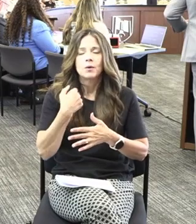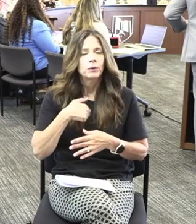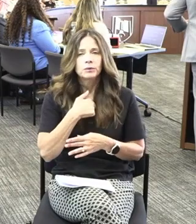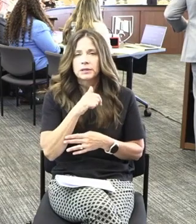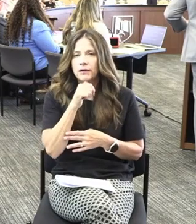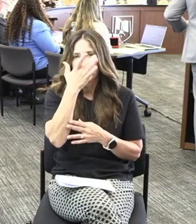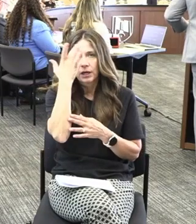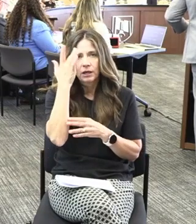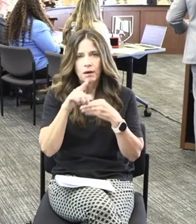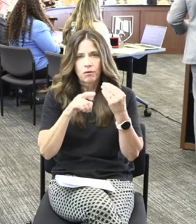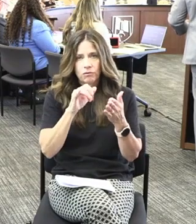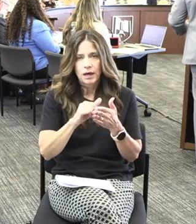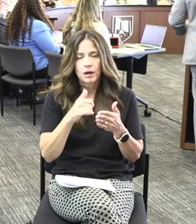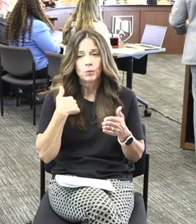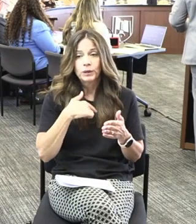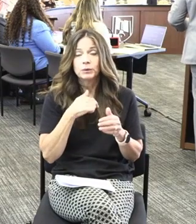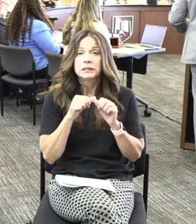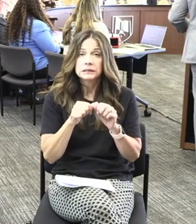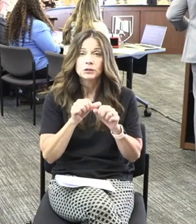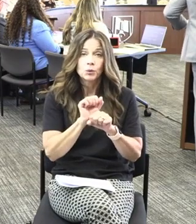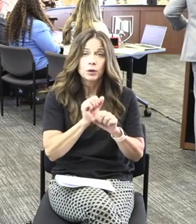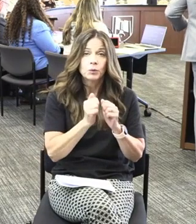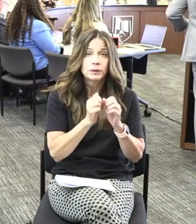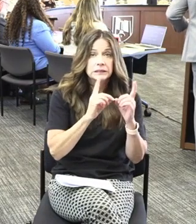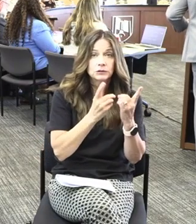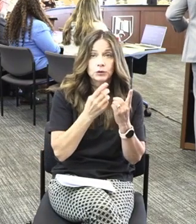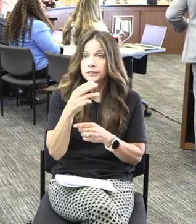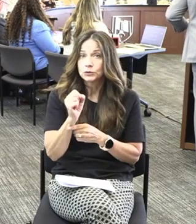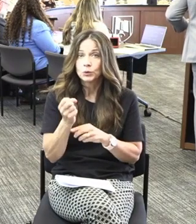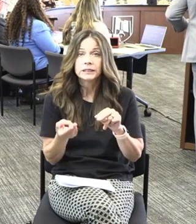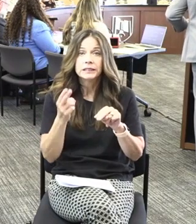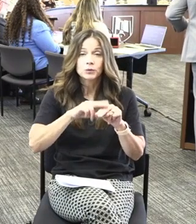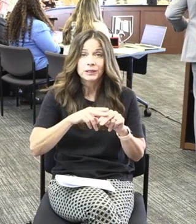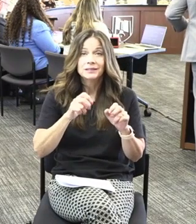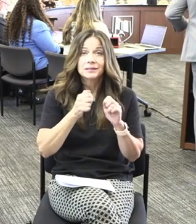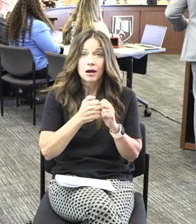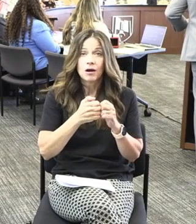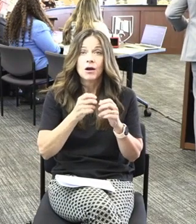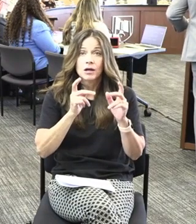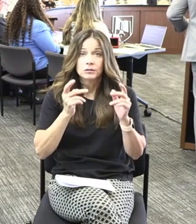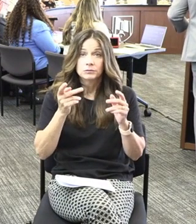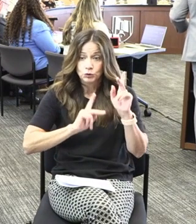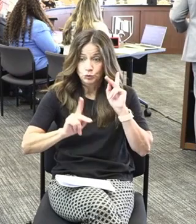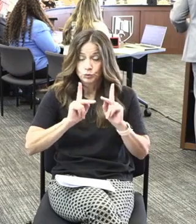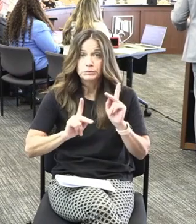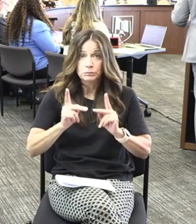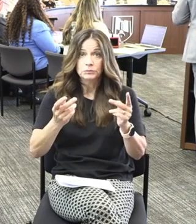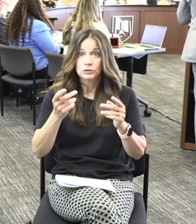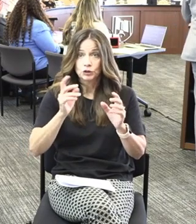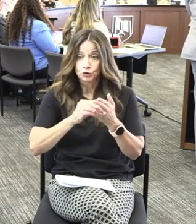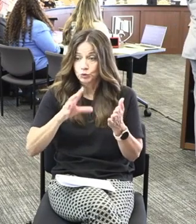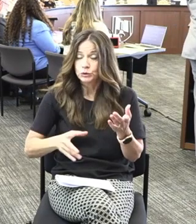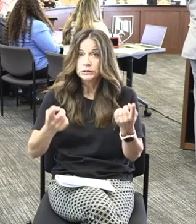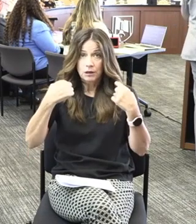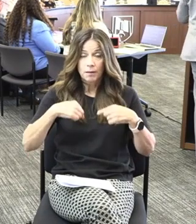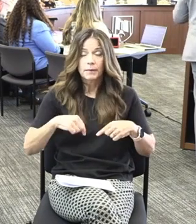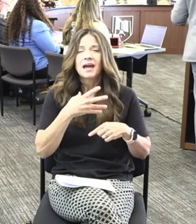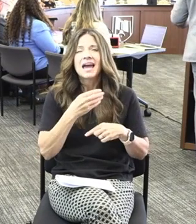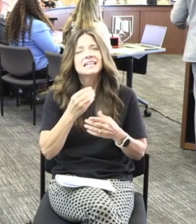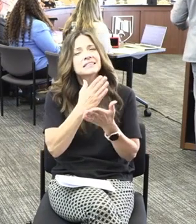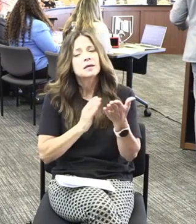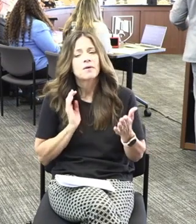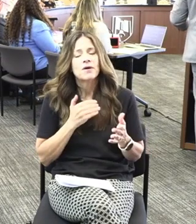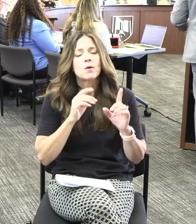of that. We'll continue to work with our district high schools to increase our penetration rates. Some of our district high schools are starting to do